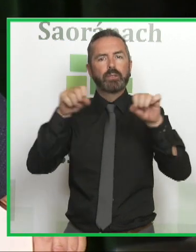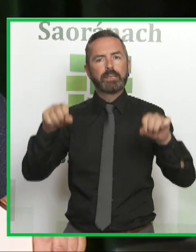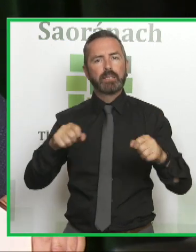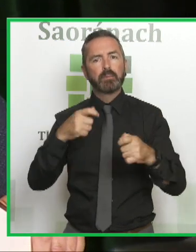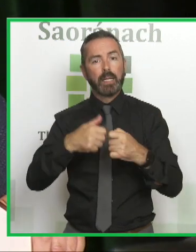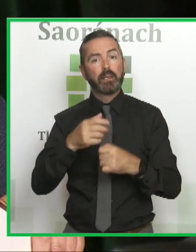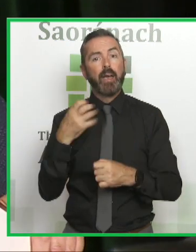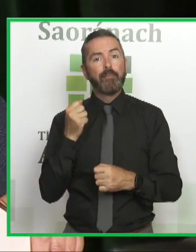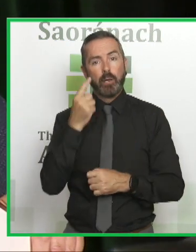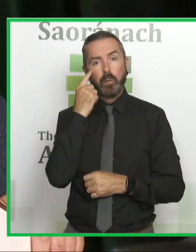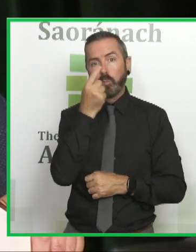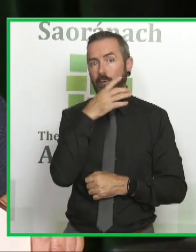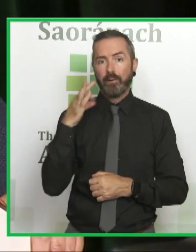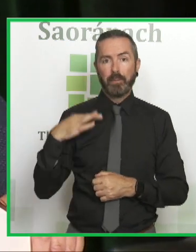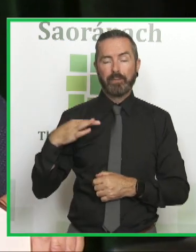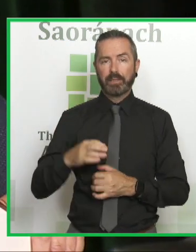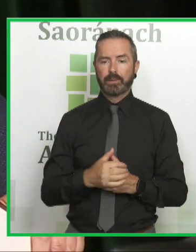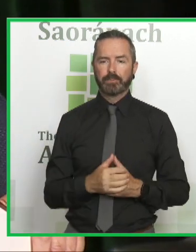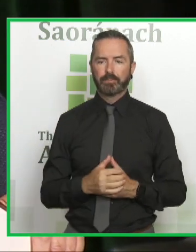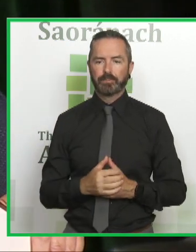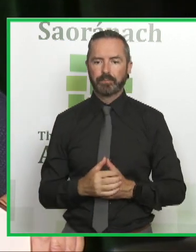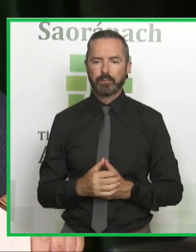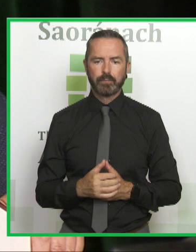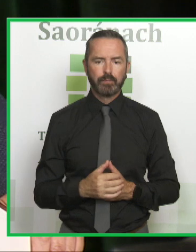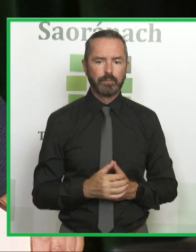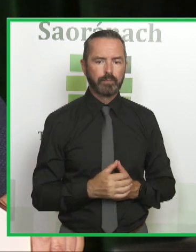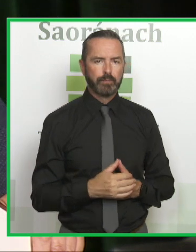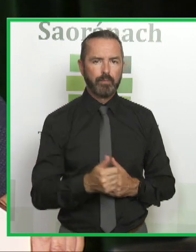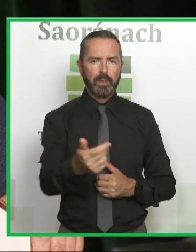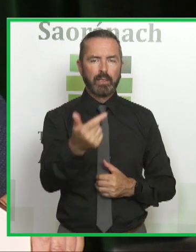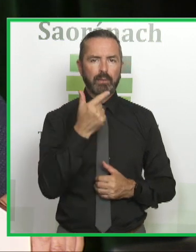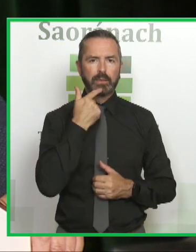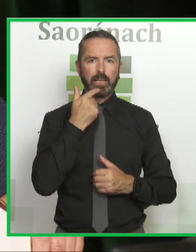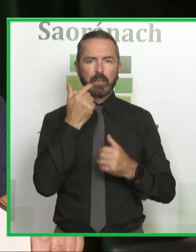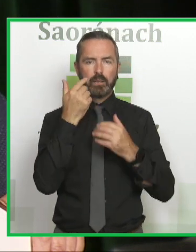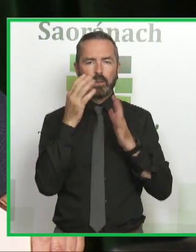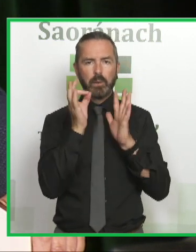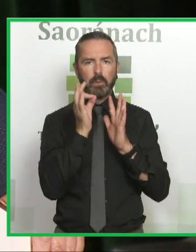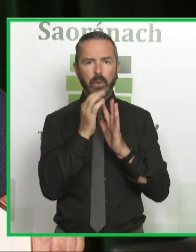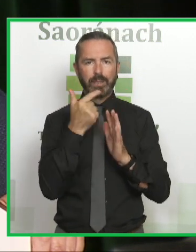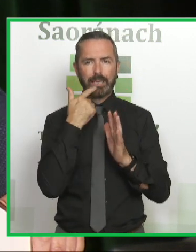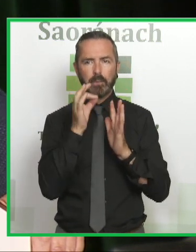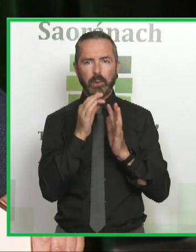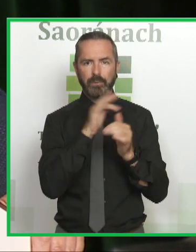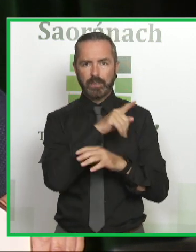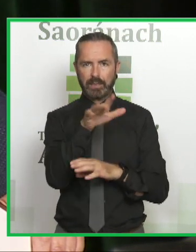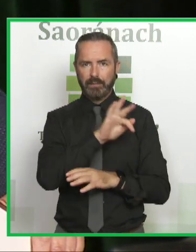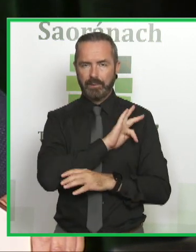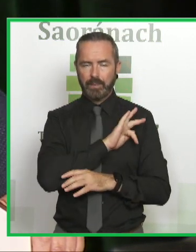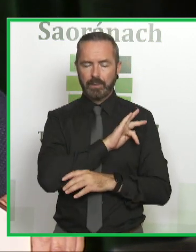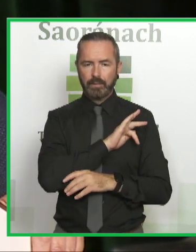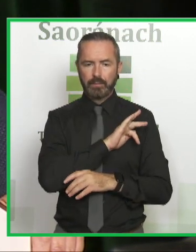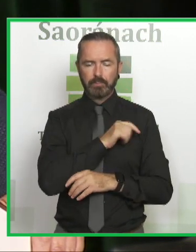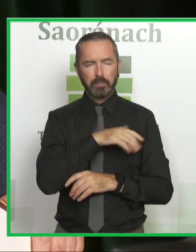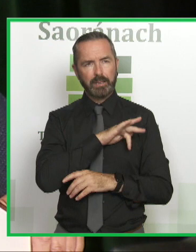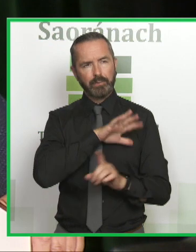proven benefits. So that's the first point I'd second. Second point I would just reflect back from yourselves. We certainly picked up, and I